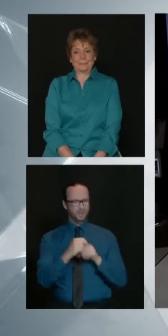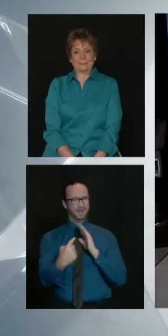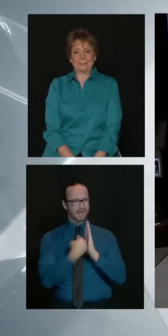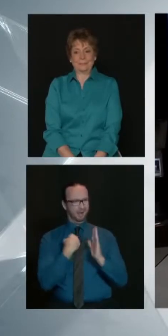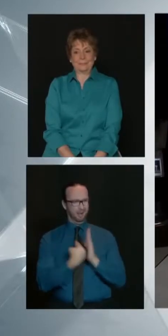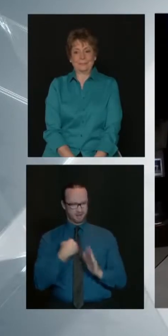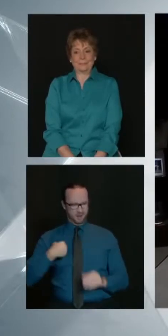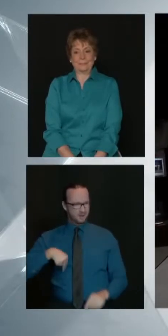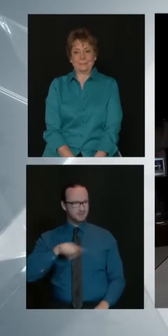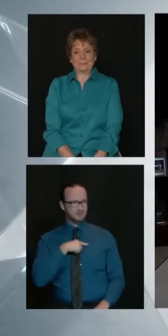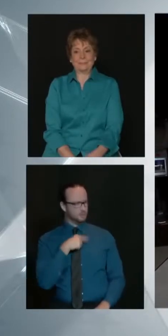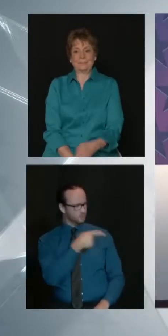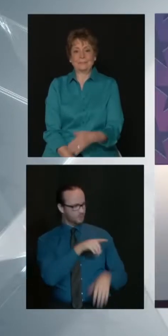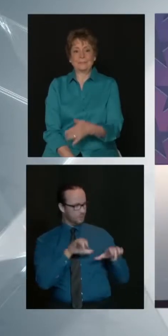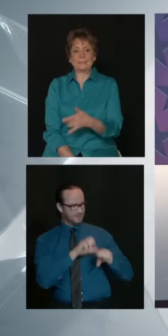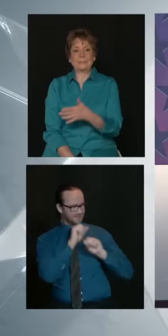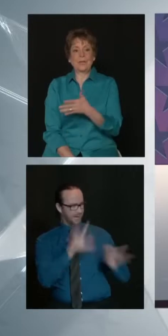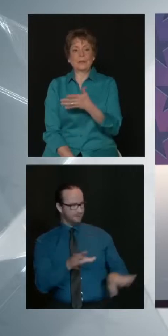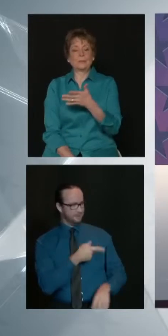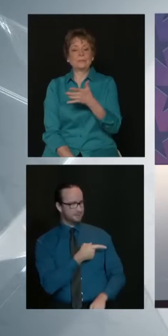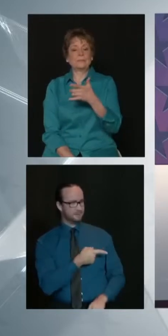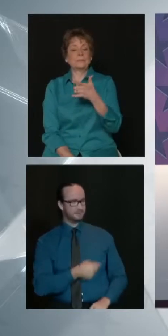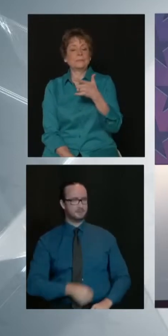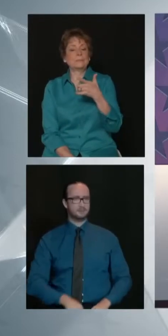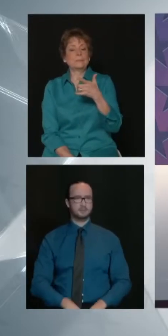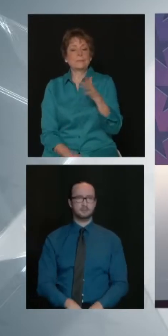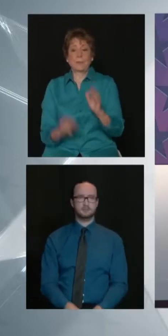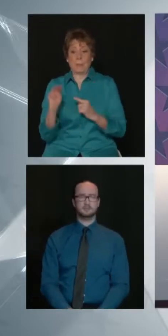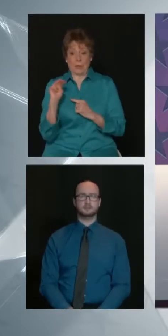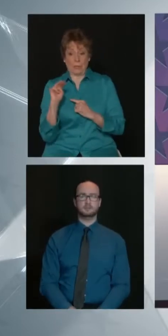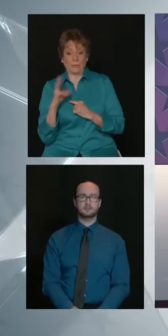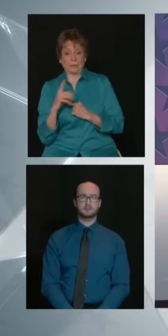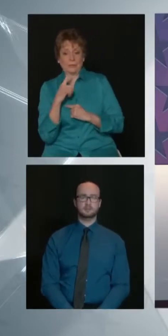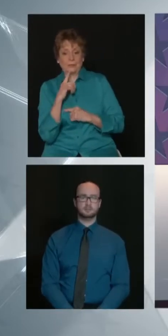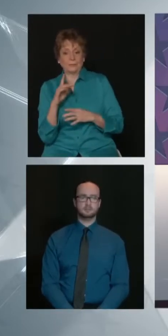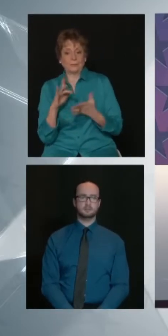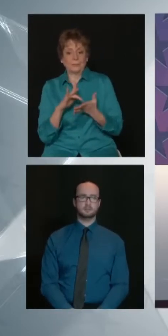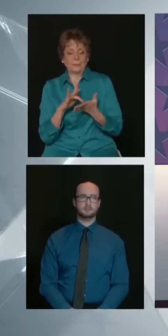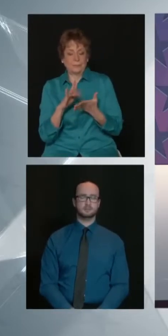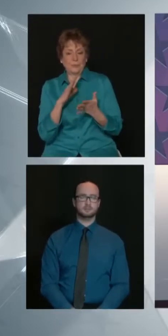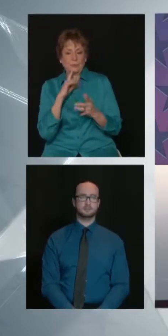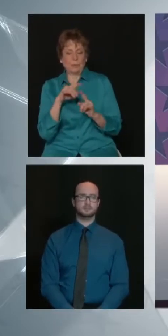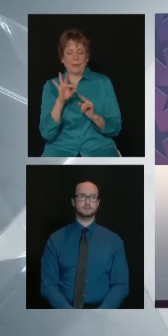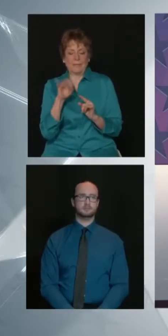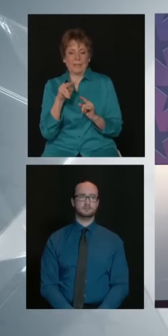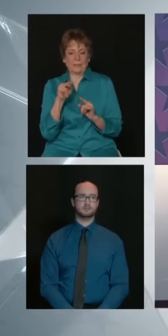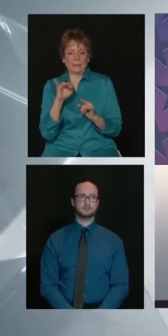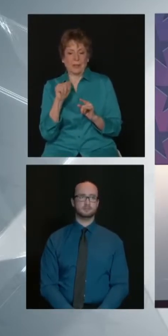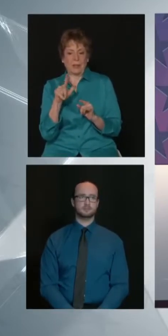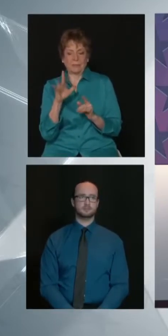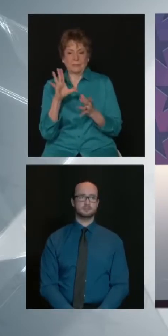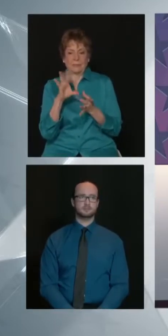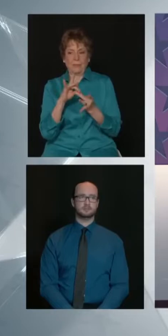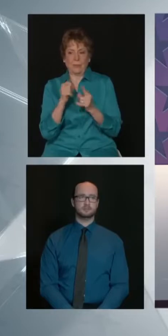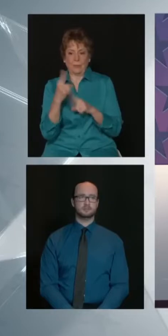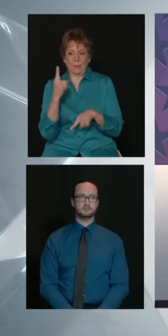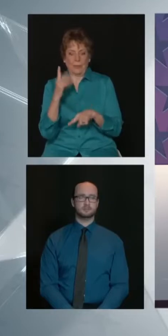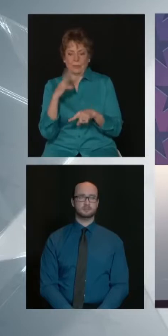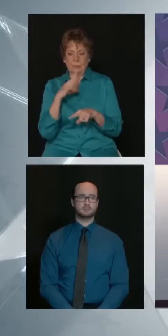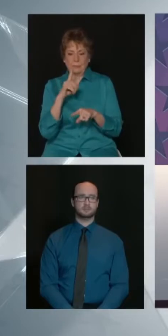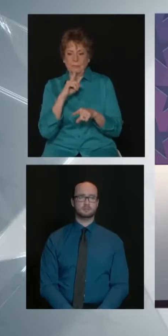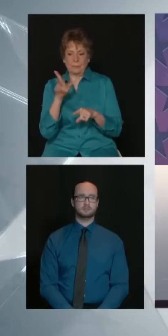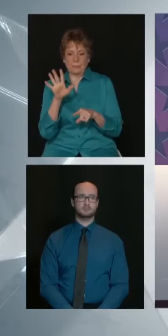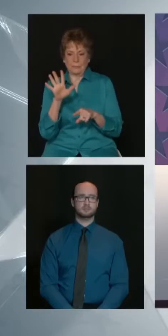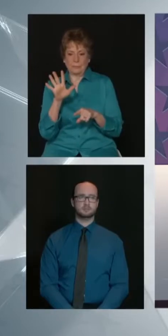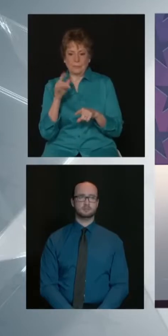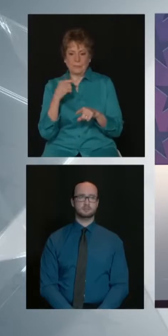and it's heartbreaking. And I've spent a lot of time down there on, like, Nogales and Yuma and Douglas. The head of CBP is Lupe